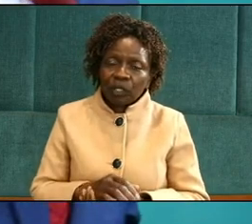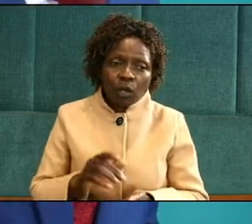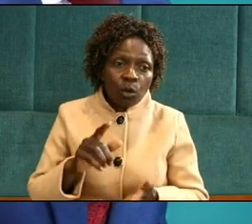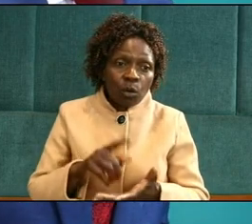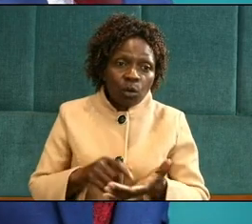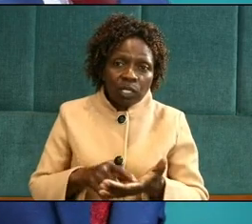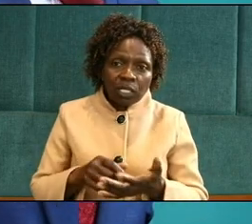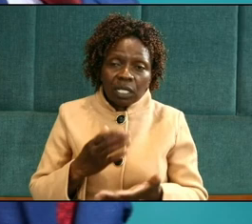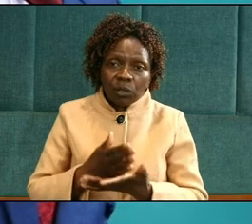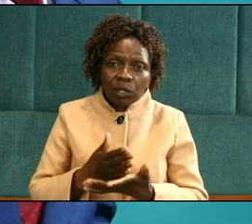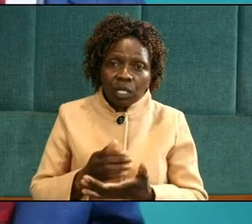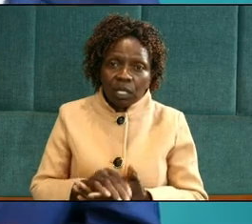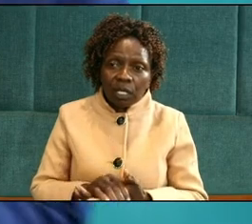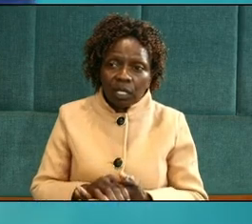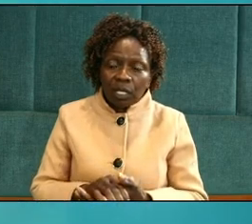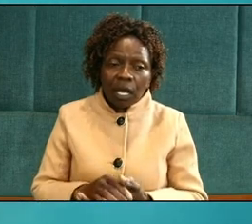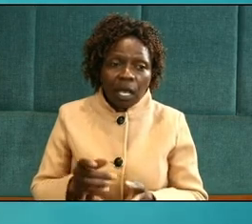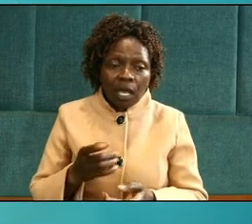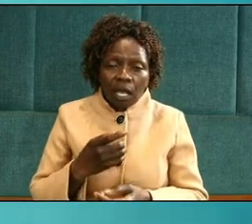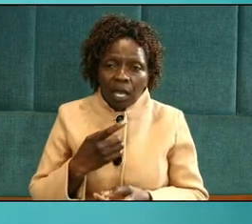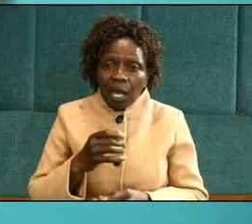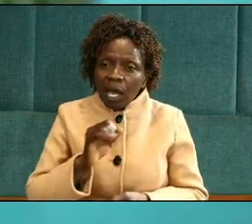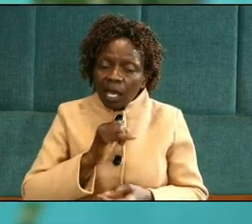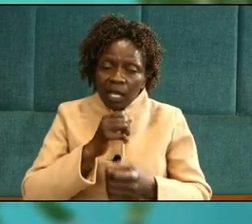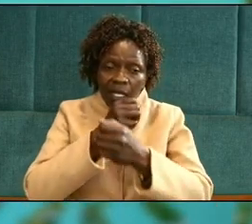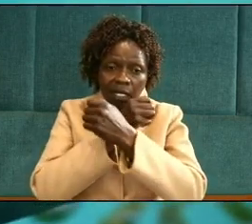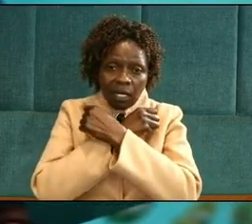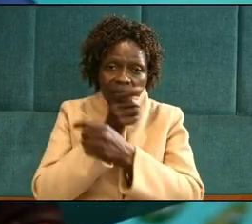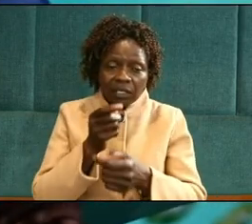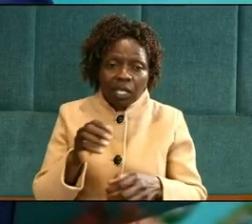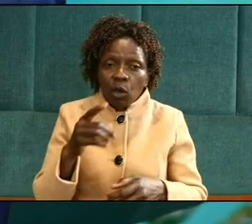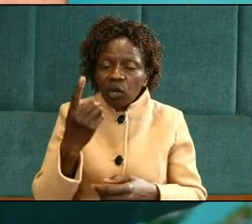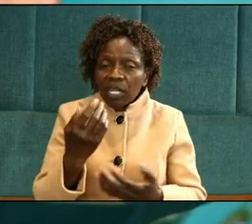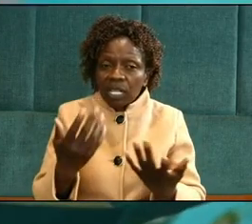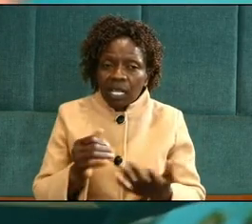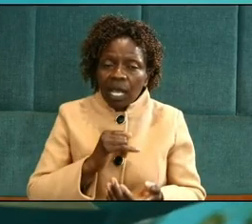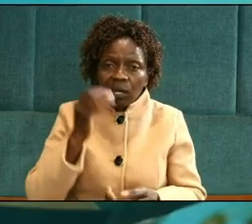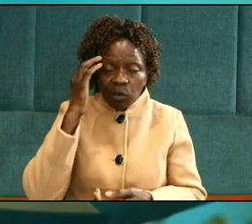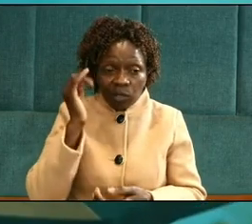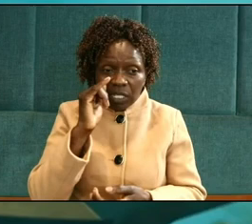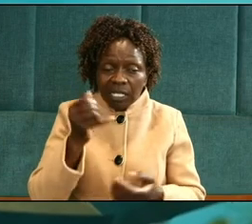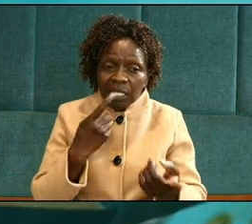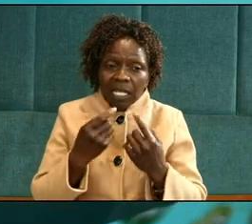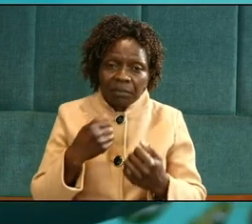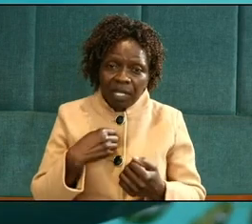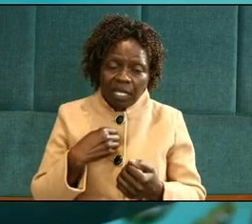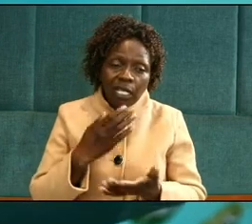What is the truth? I love you is the only truth I know. No, just tell me the truth.